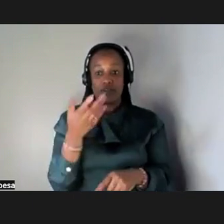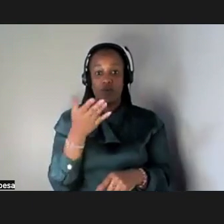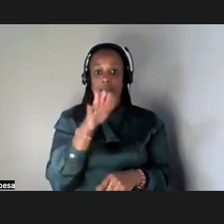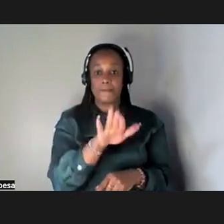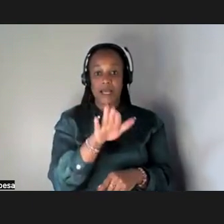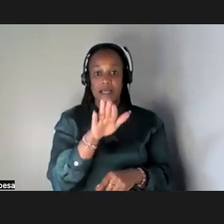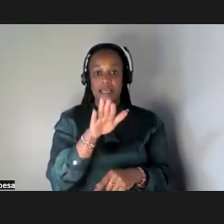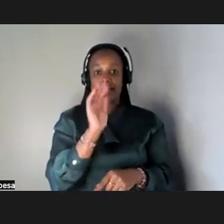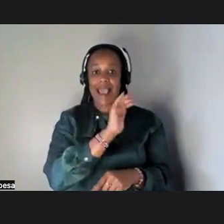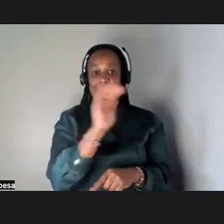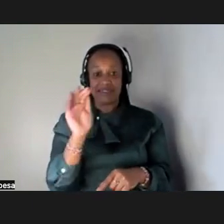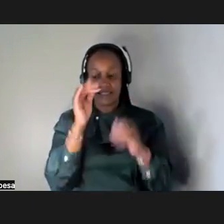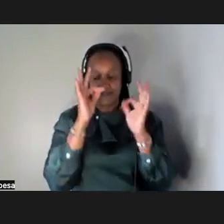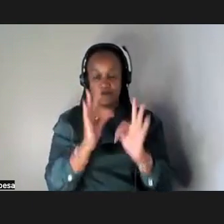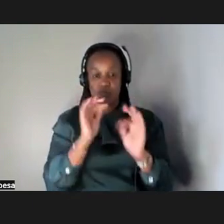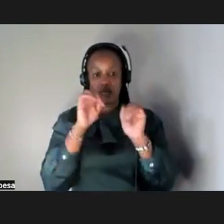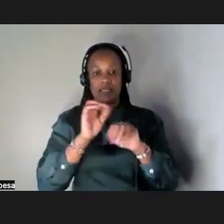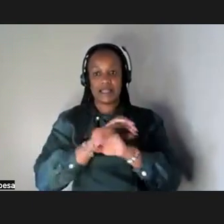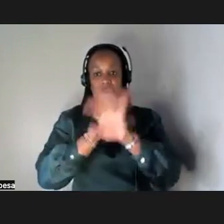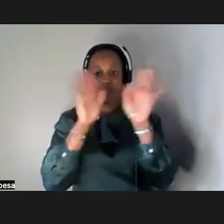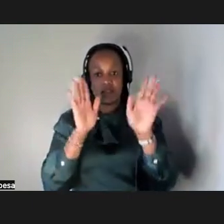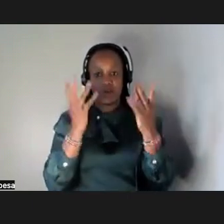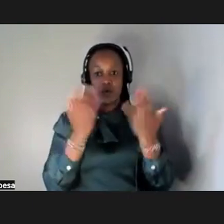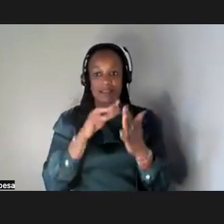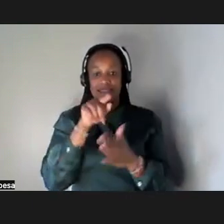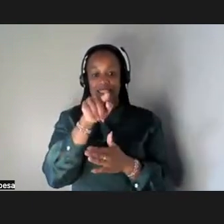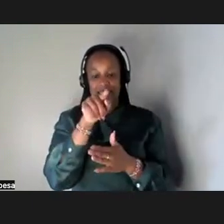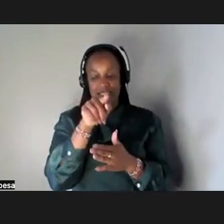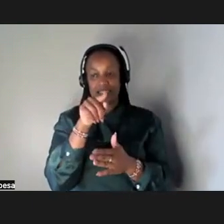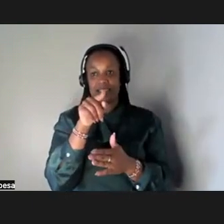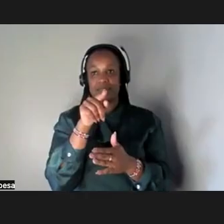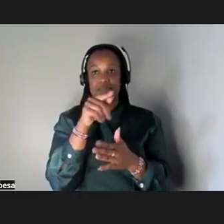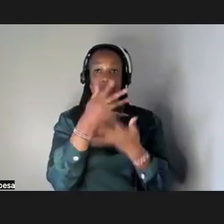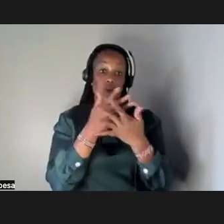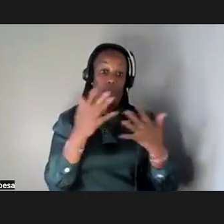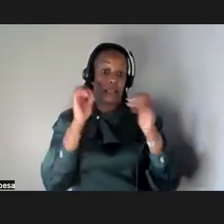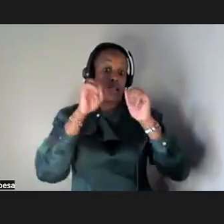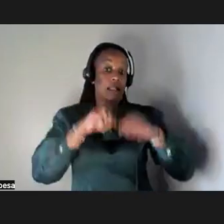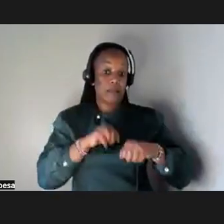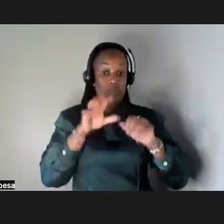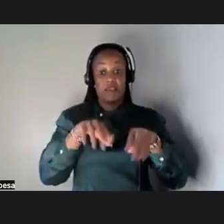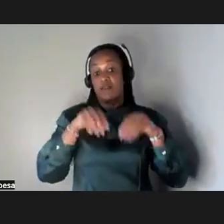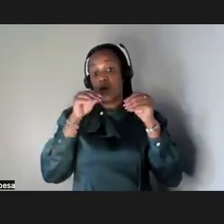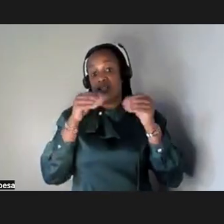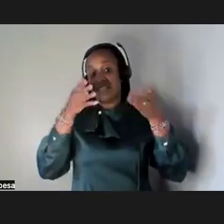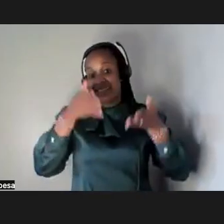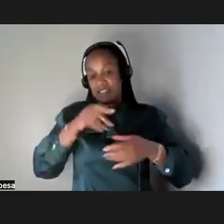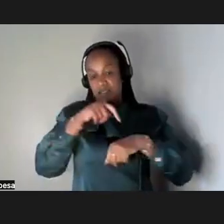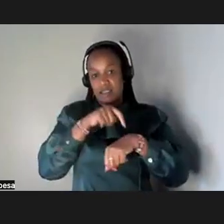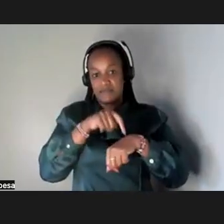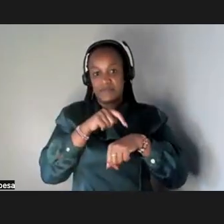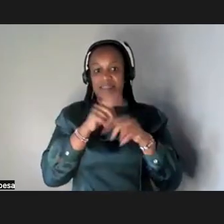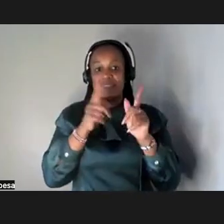clarify where such a facility kind of exists at the moment, and then I can bring in Vic to ask the next